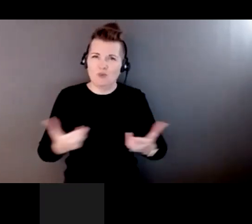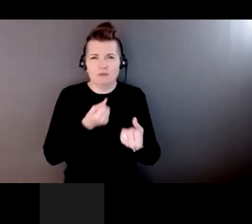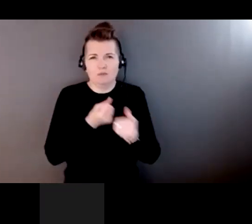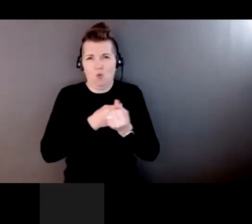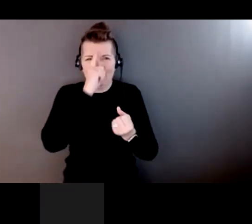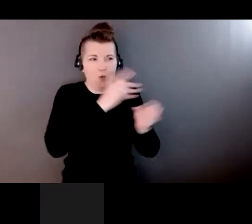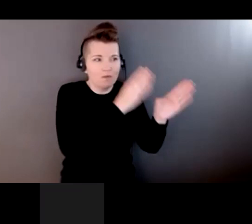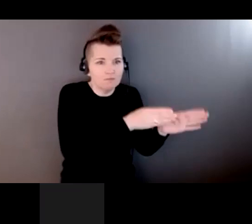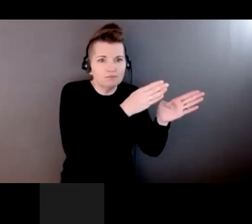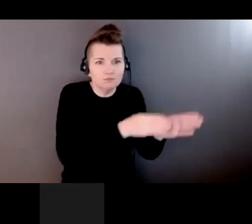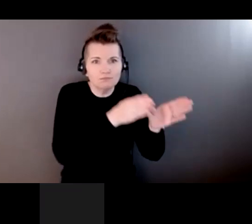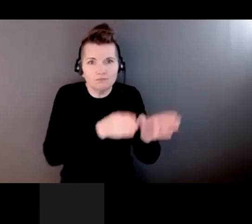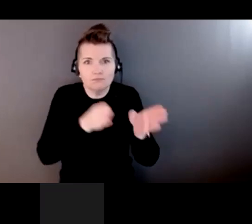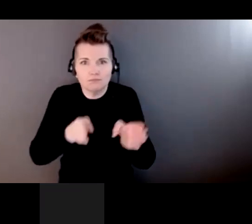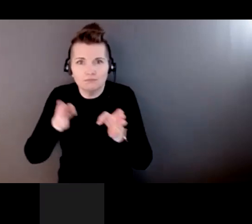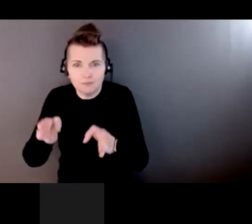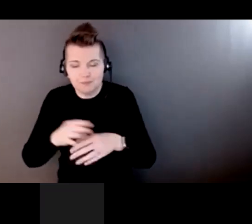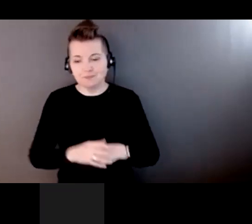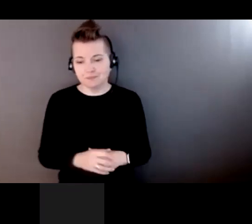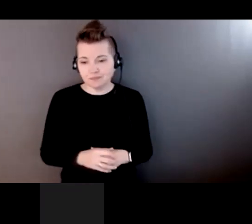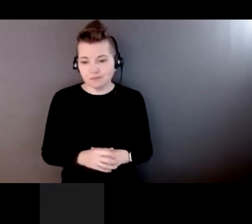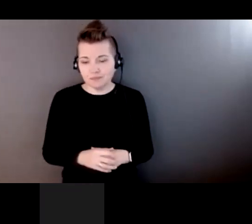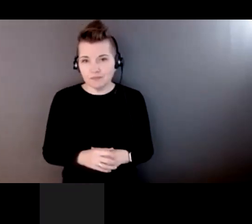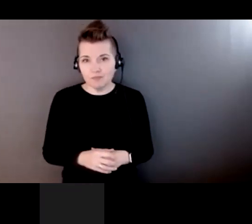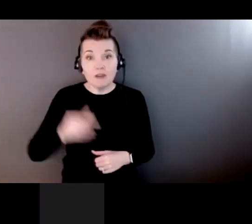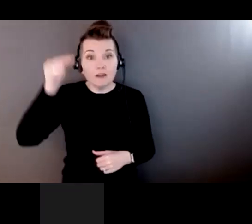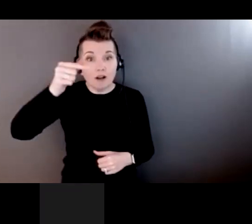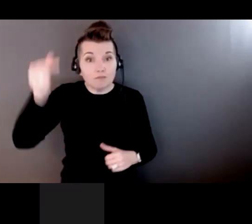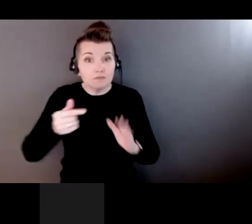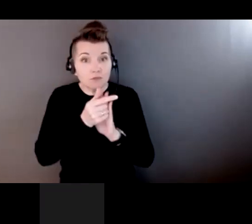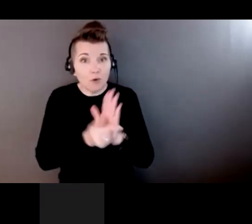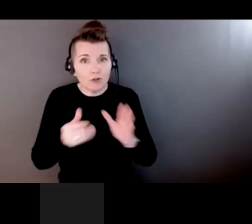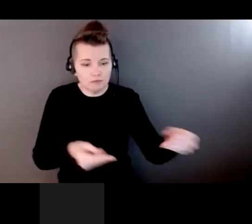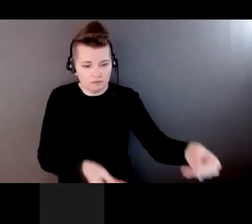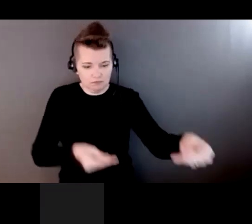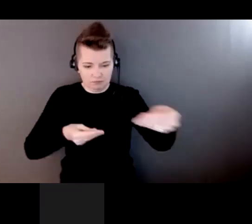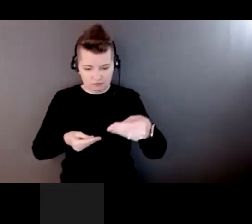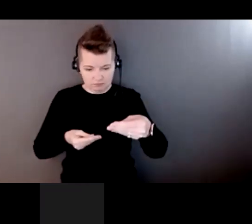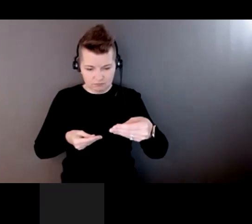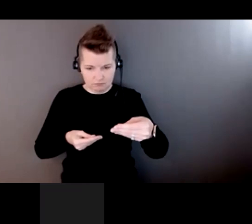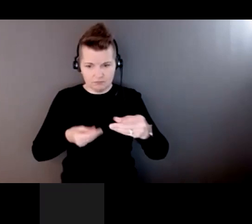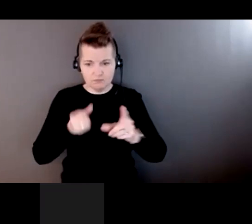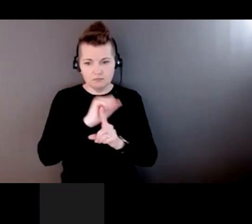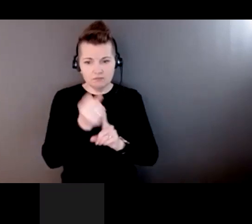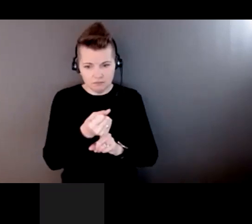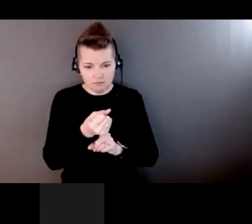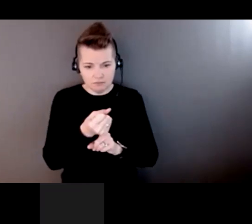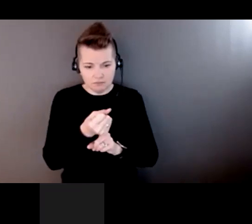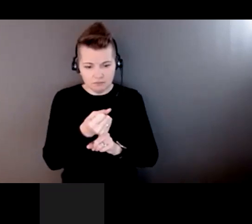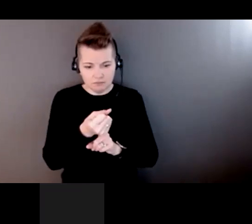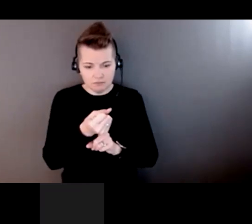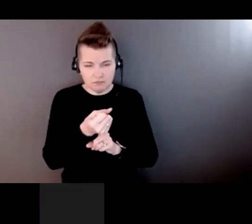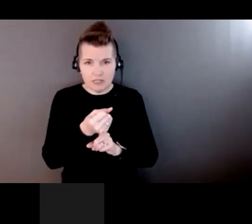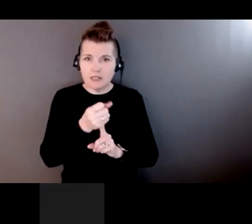the Crown is looking at a case, we will certainly take into consideration those specialty courts, as we call them,